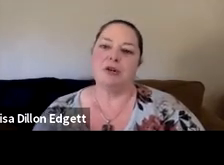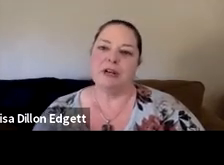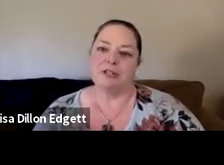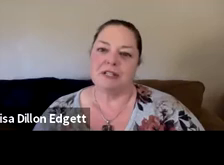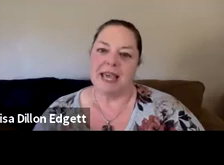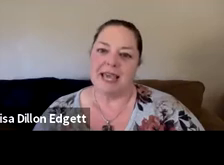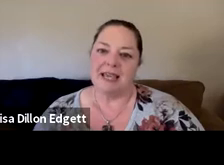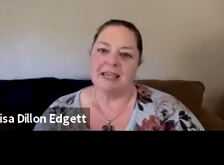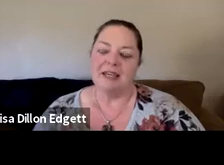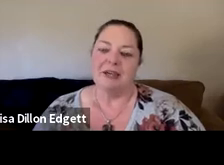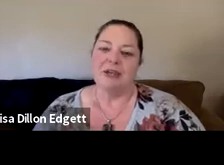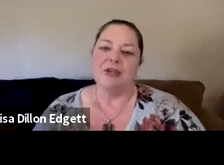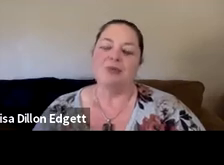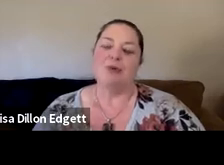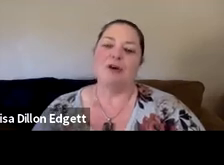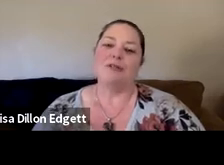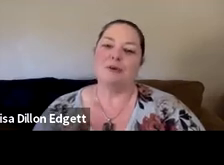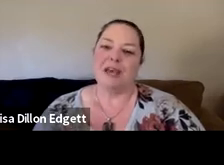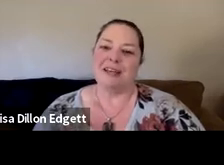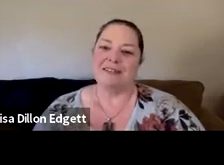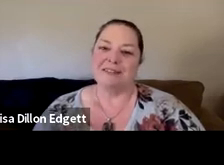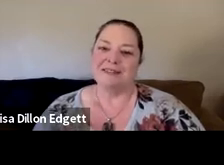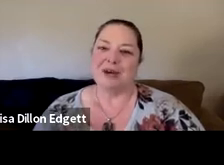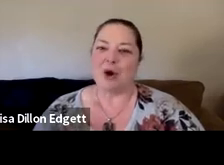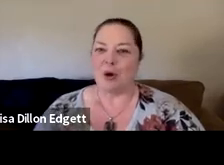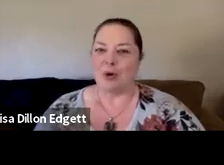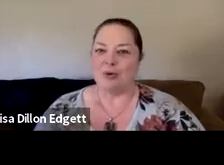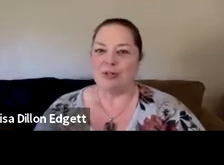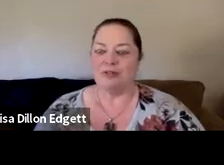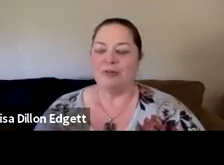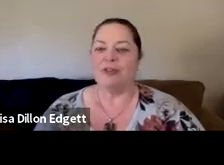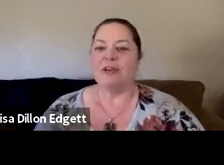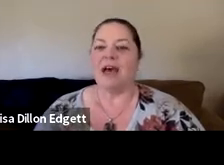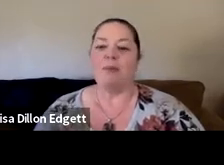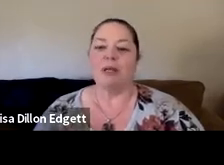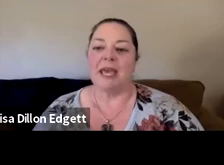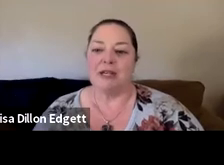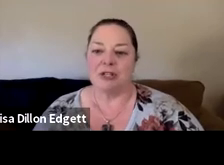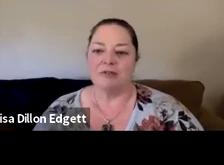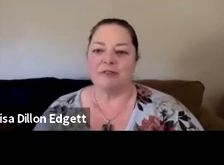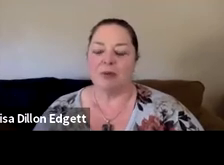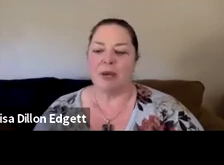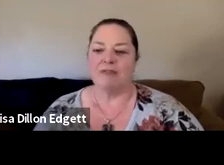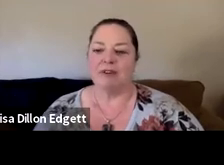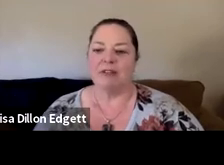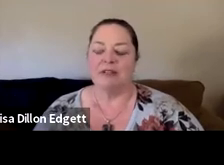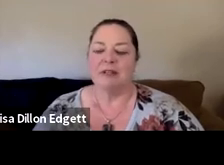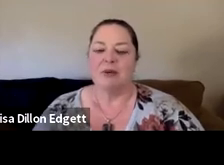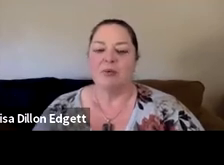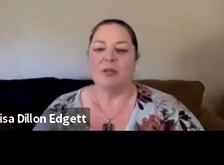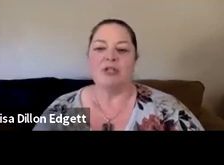because you're here today, you would also get a code for the application fee